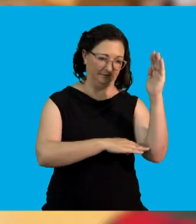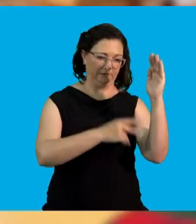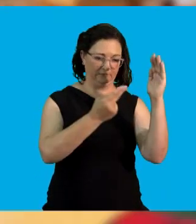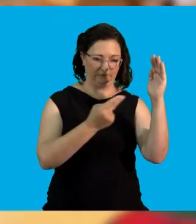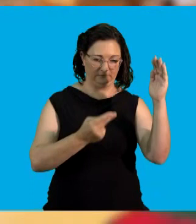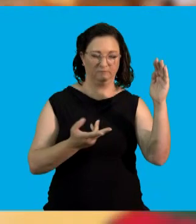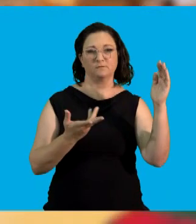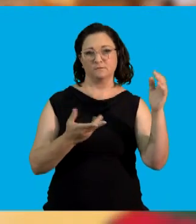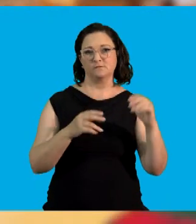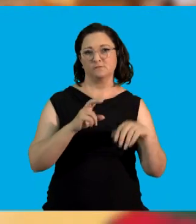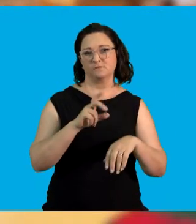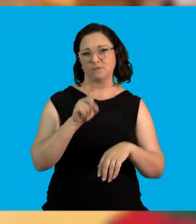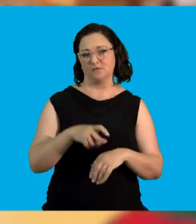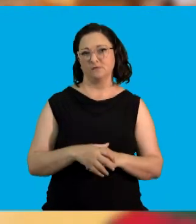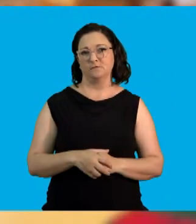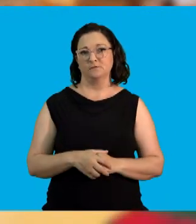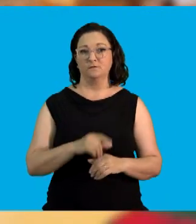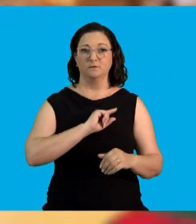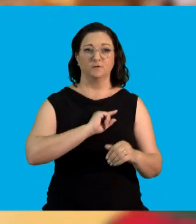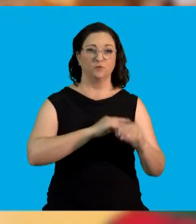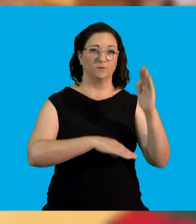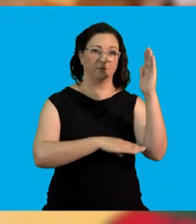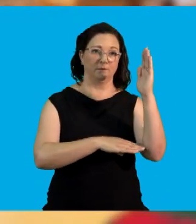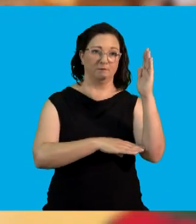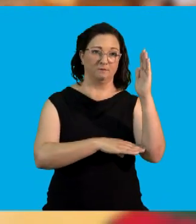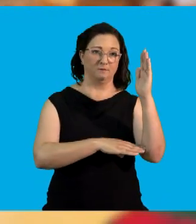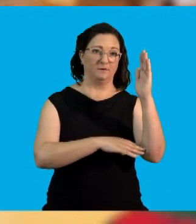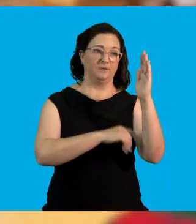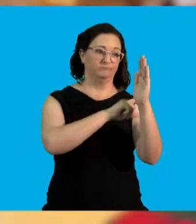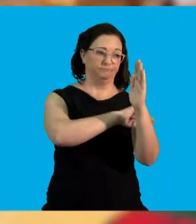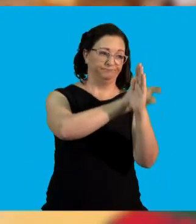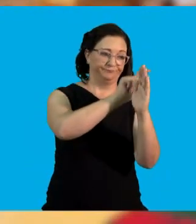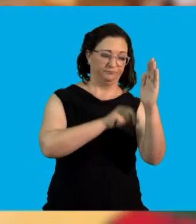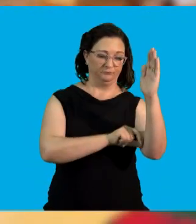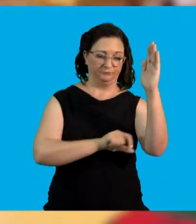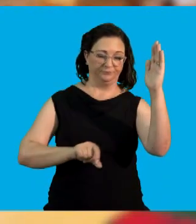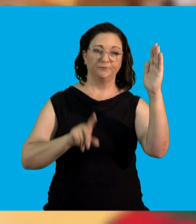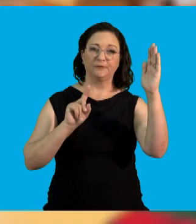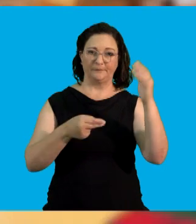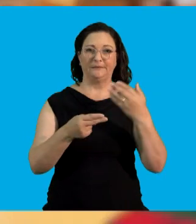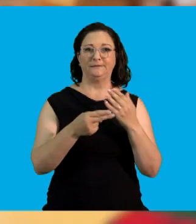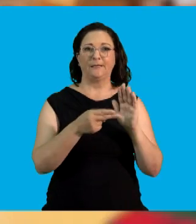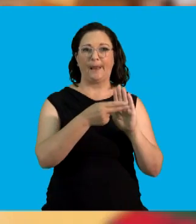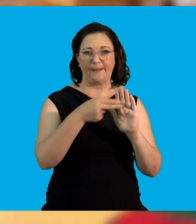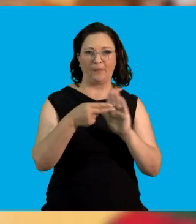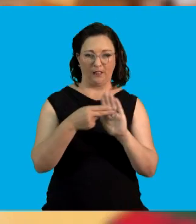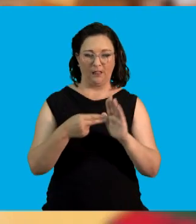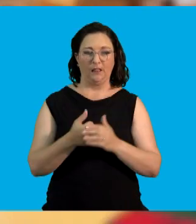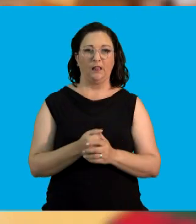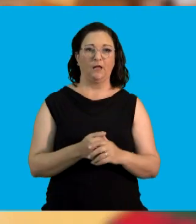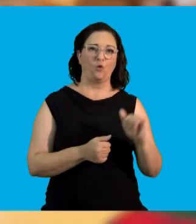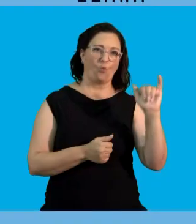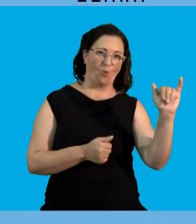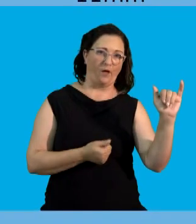expansion versus the different types of materials. You need to label your axes, the dependent and the independent variables, the y-axis and the